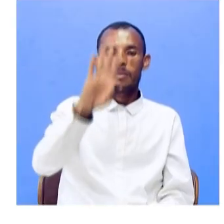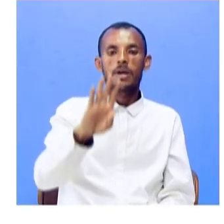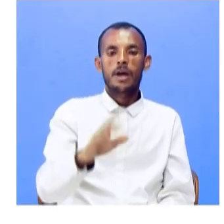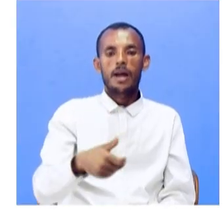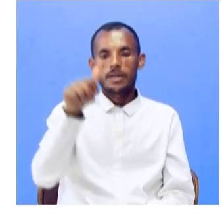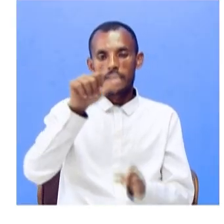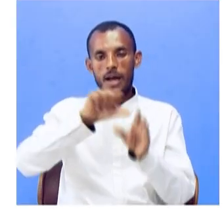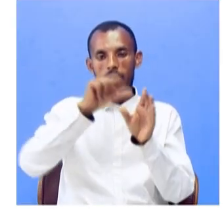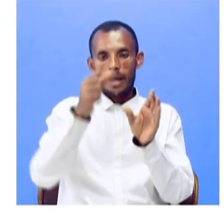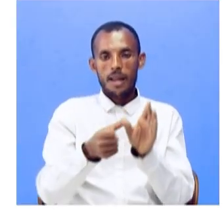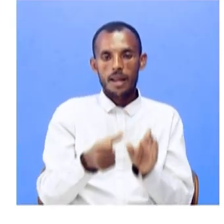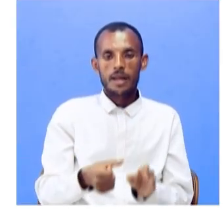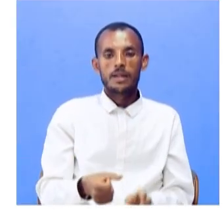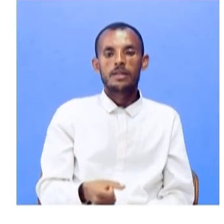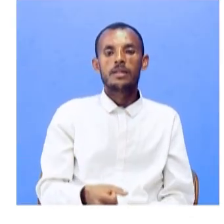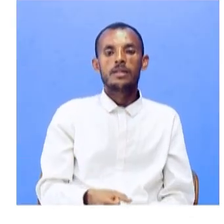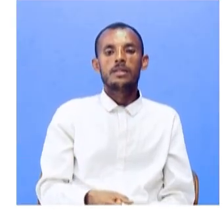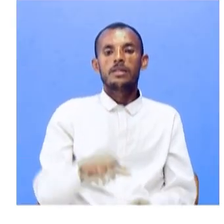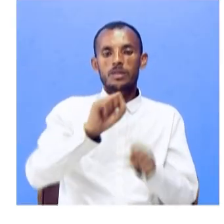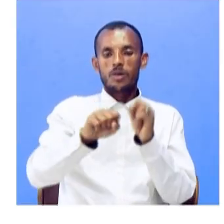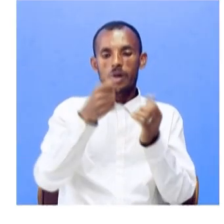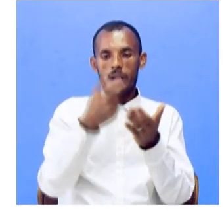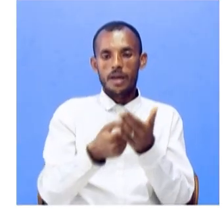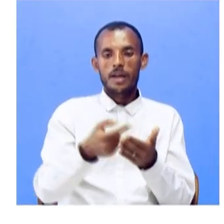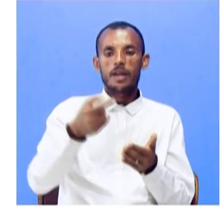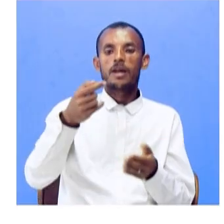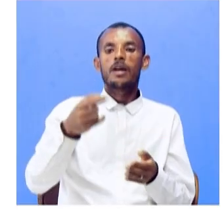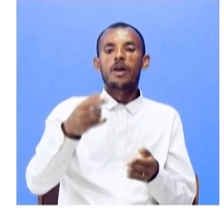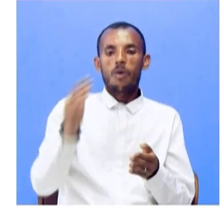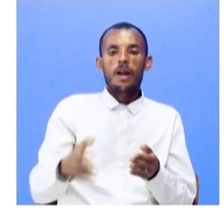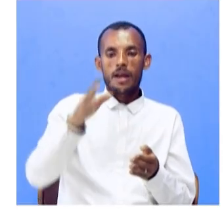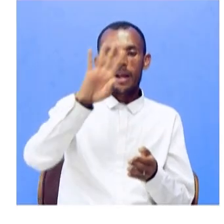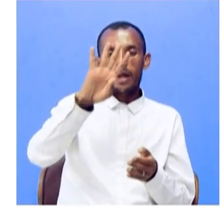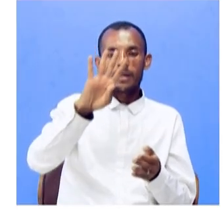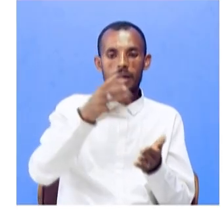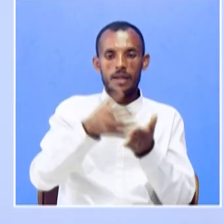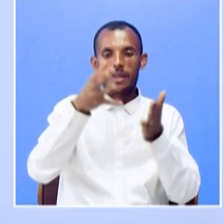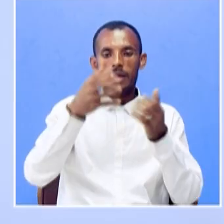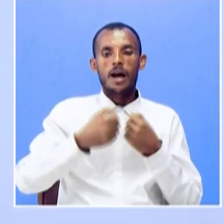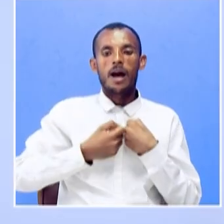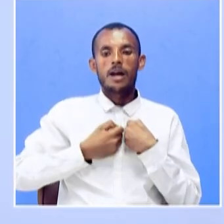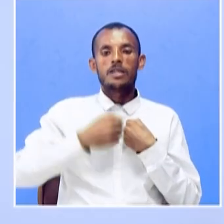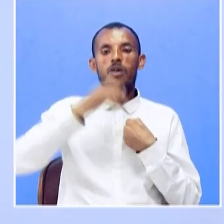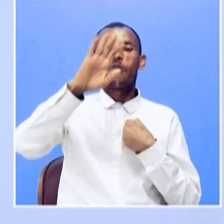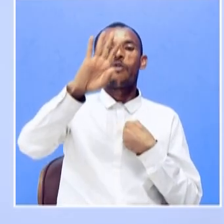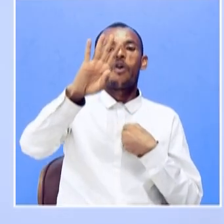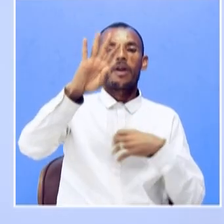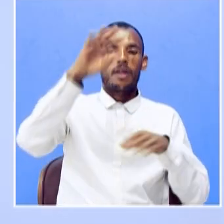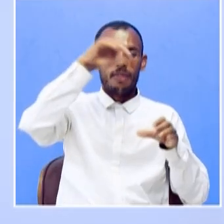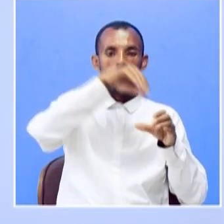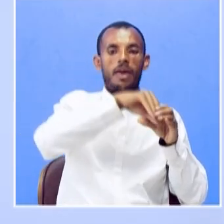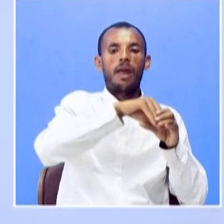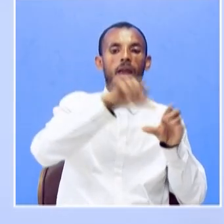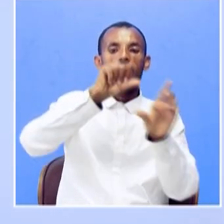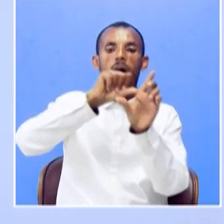angle here. So, a quadrilateral, as you can see, it has four interior angles.